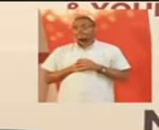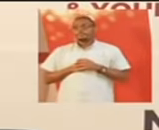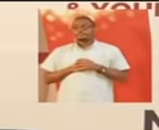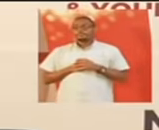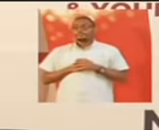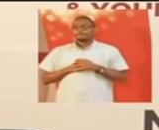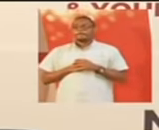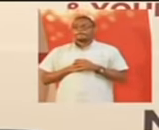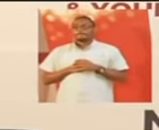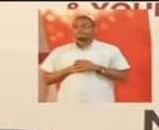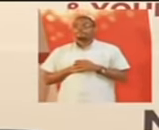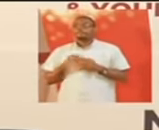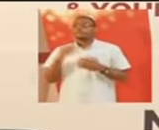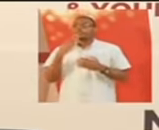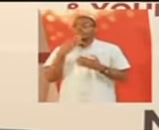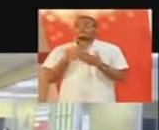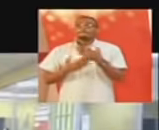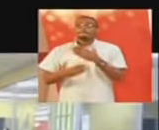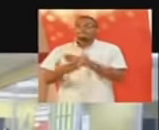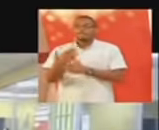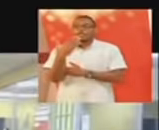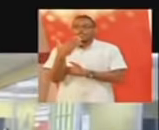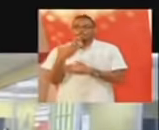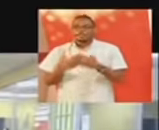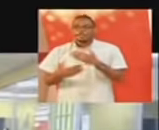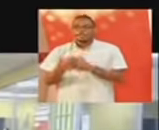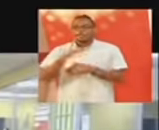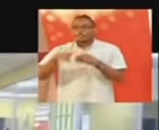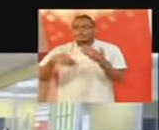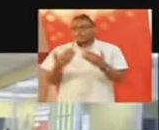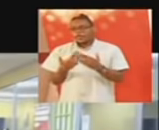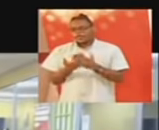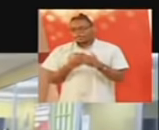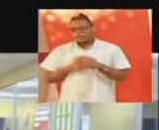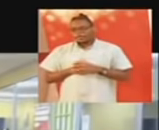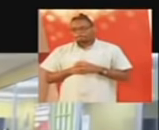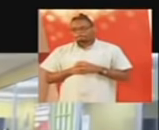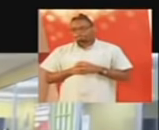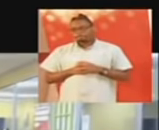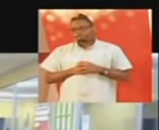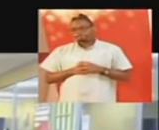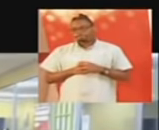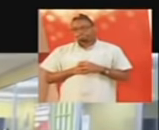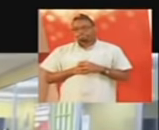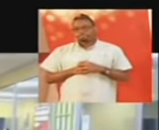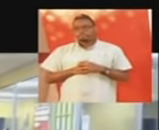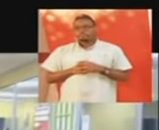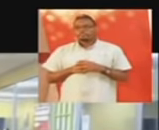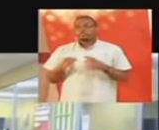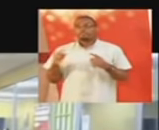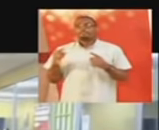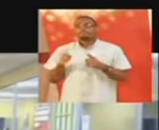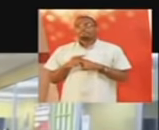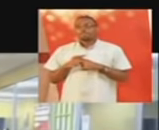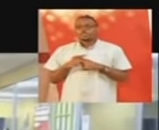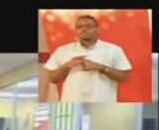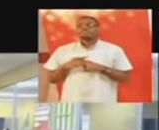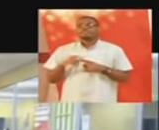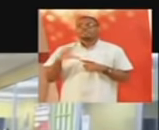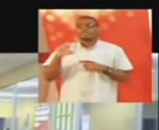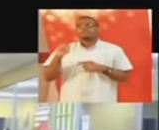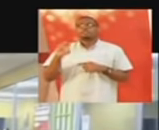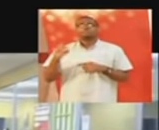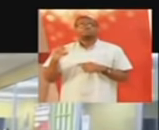Hi, good morning, everyone. Nicholas Suchman Singh here from TV6 News. CMO, I saw that you